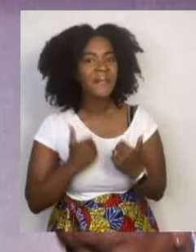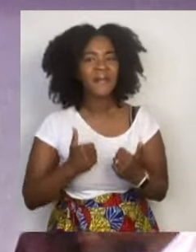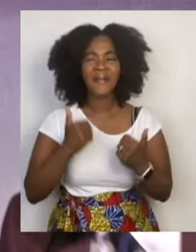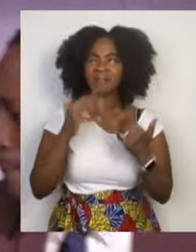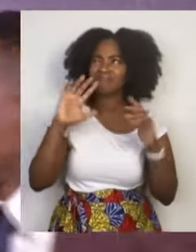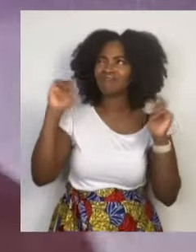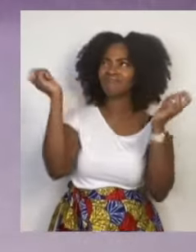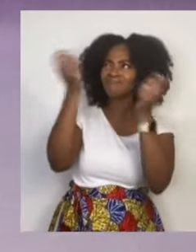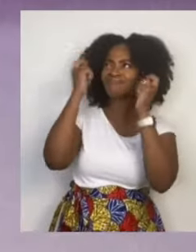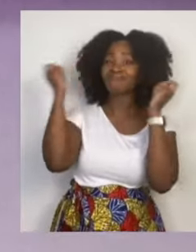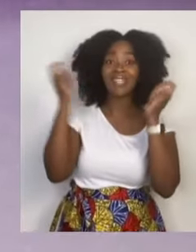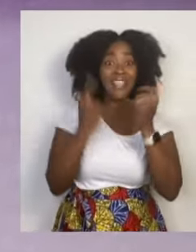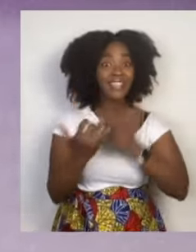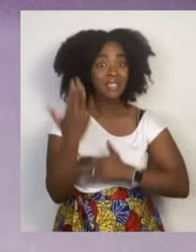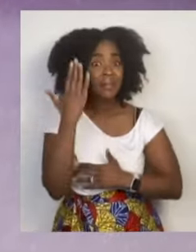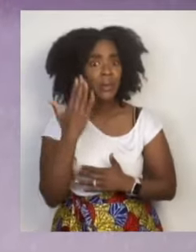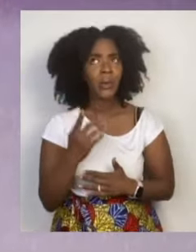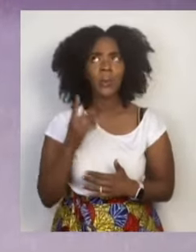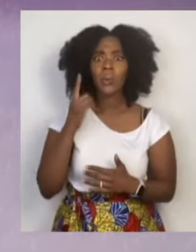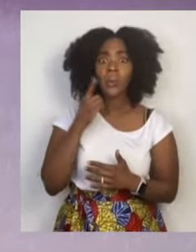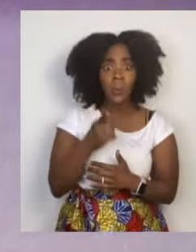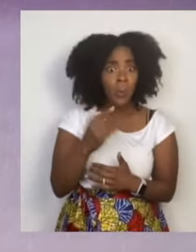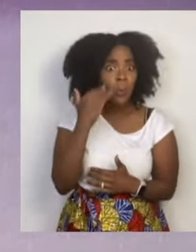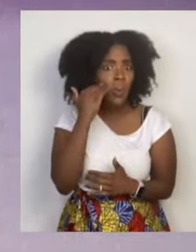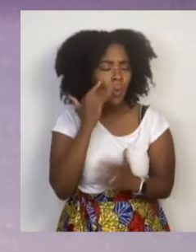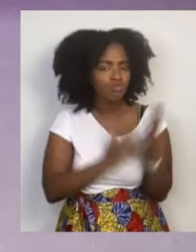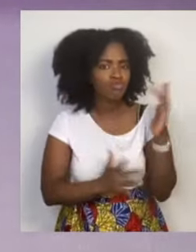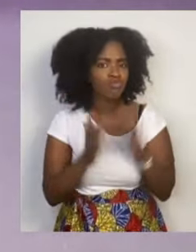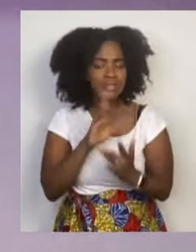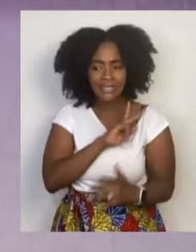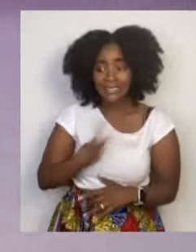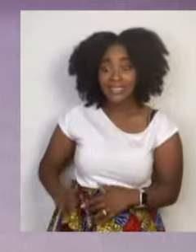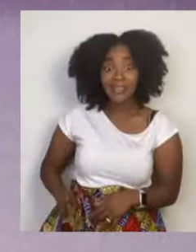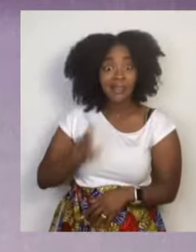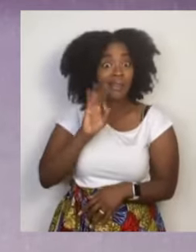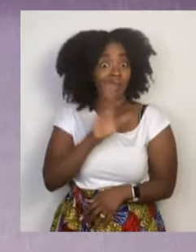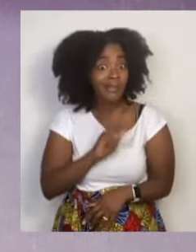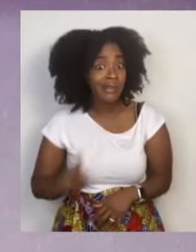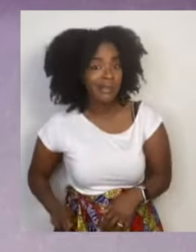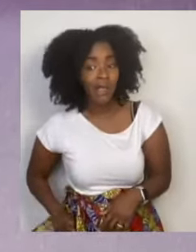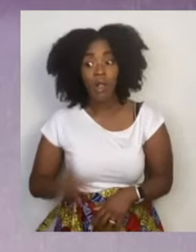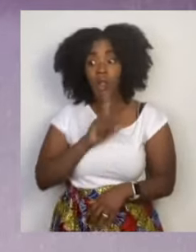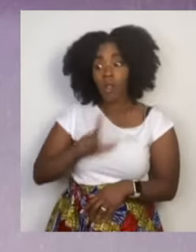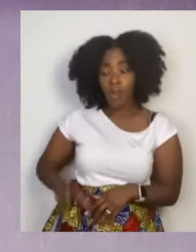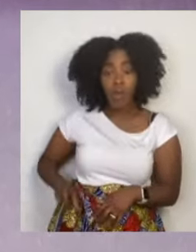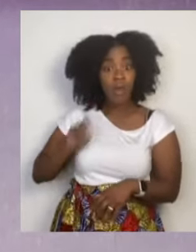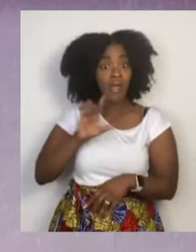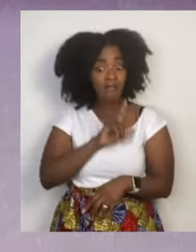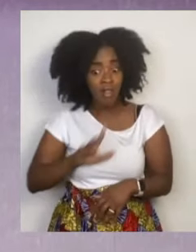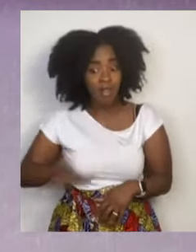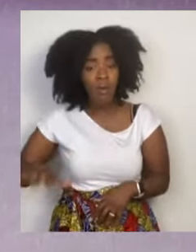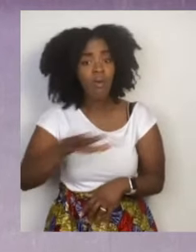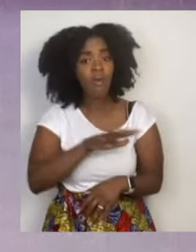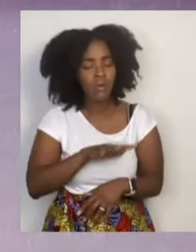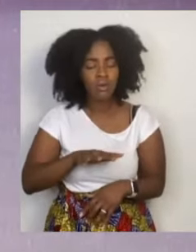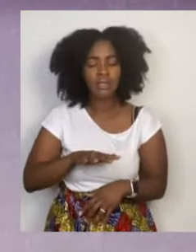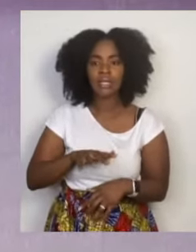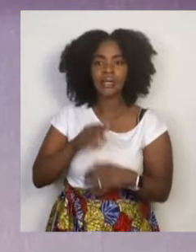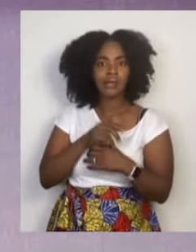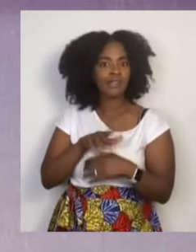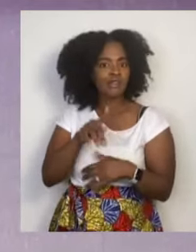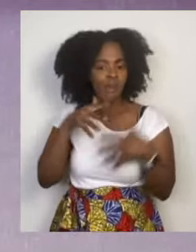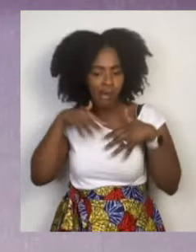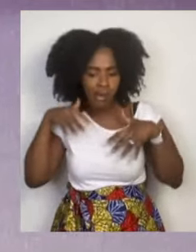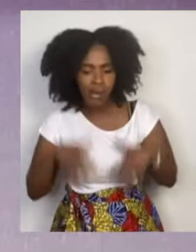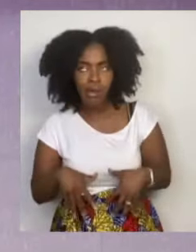King of kings and Lord of lords, lifter of your head, healer of your heart, keeper of your mind, friend that